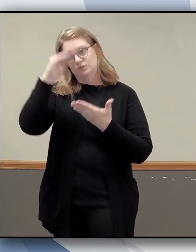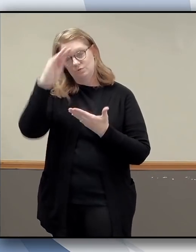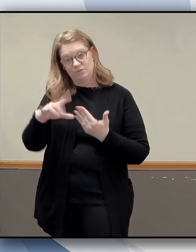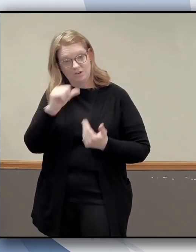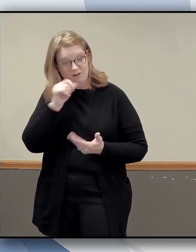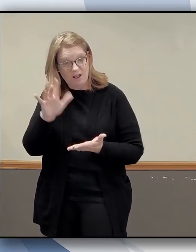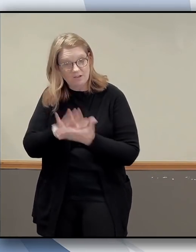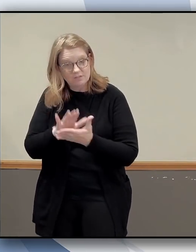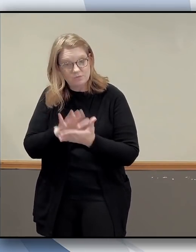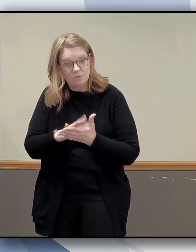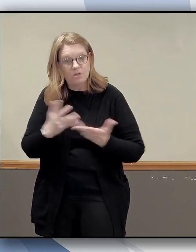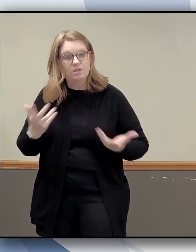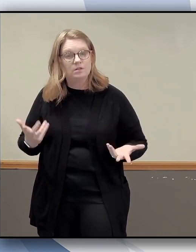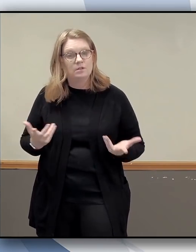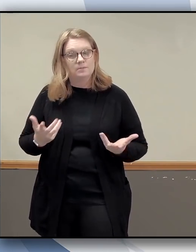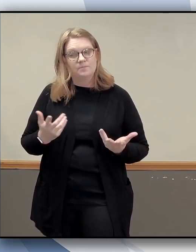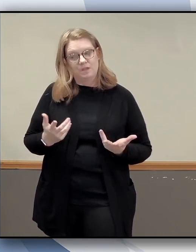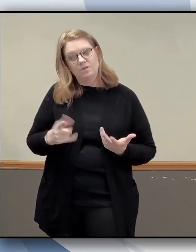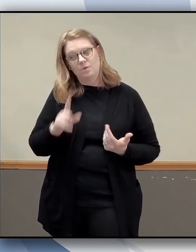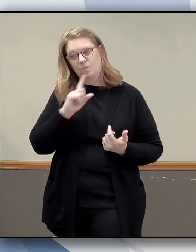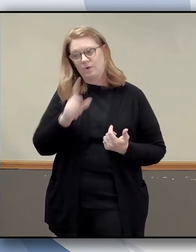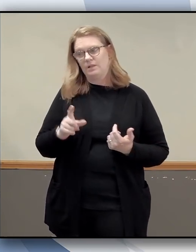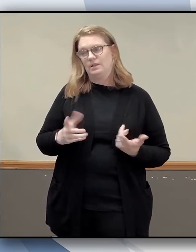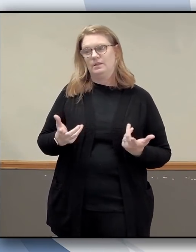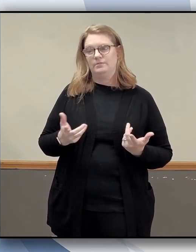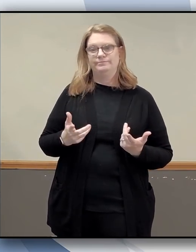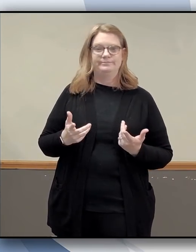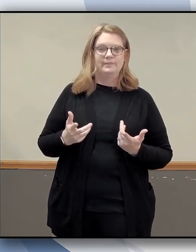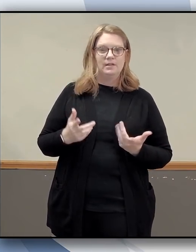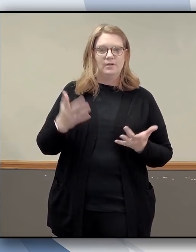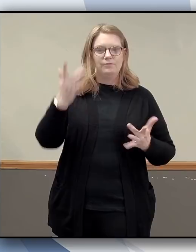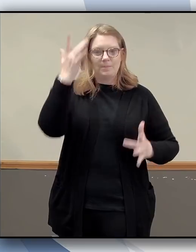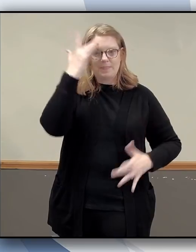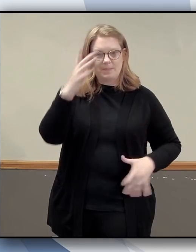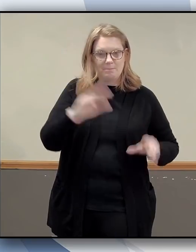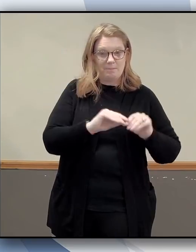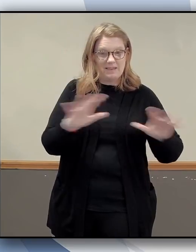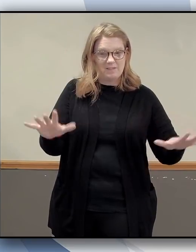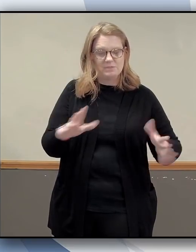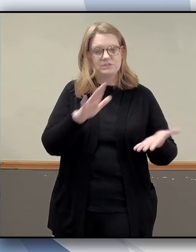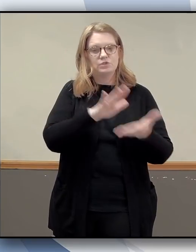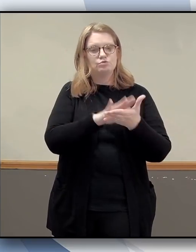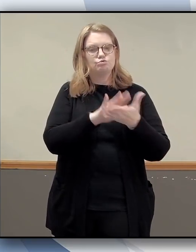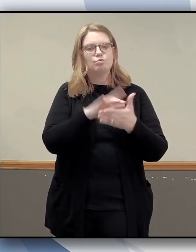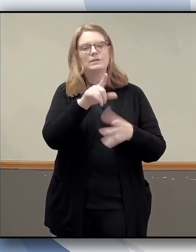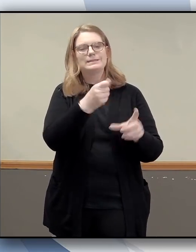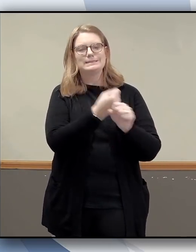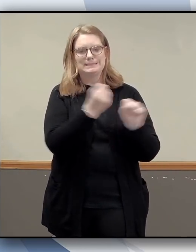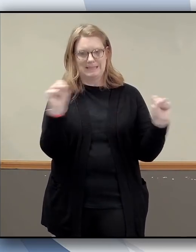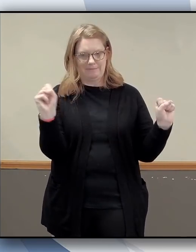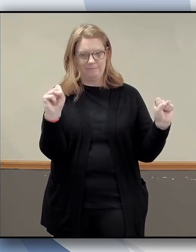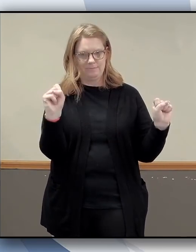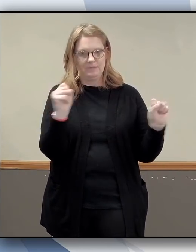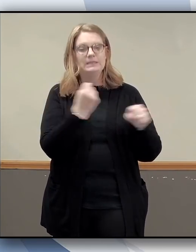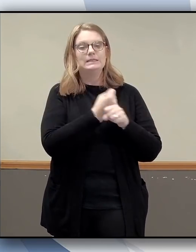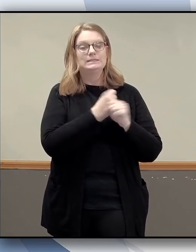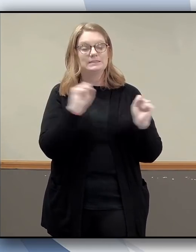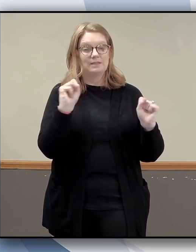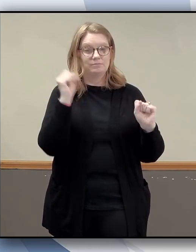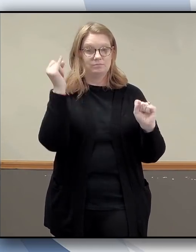right now, being in school is probably the place that from a pandemic standpoint is one of the safest places they can be because of the high